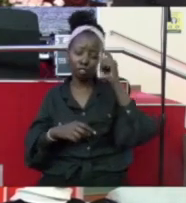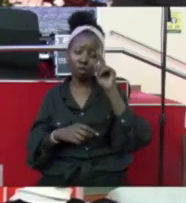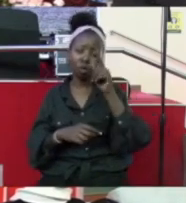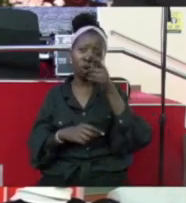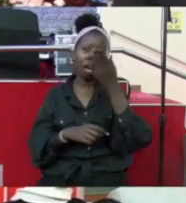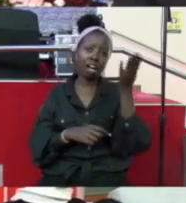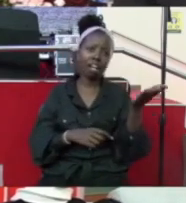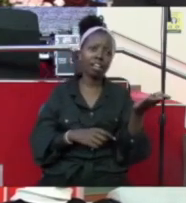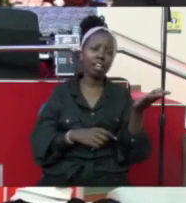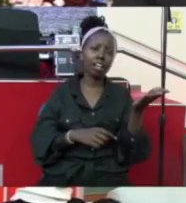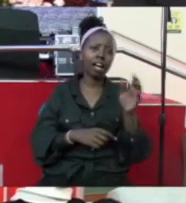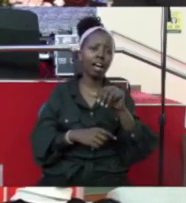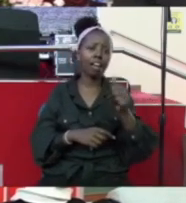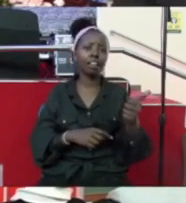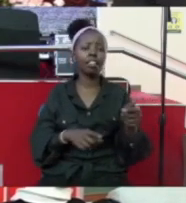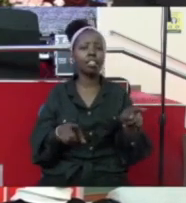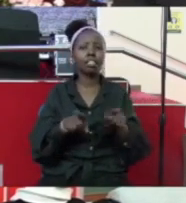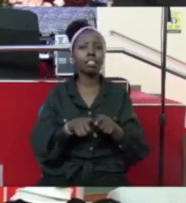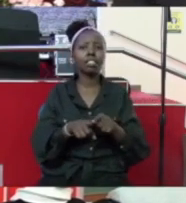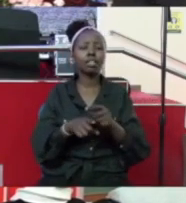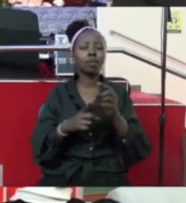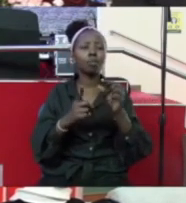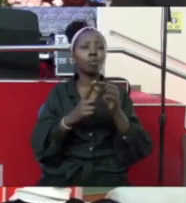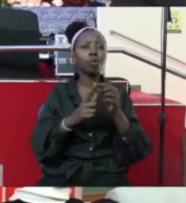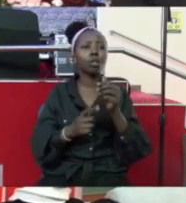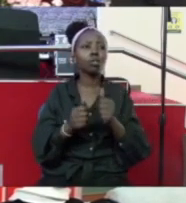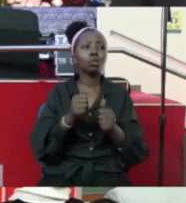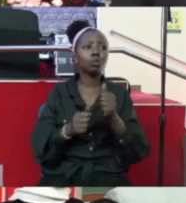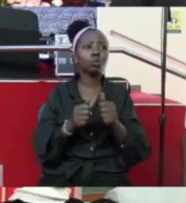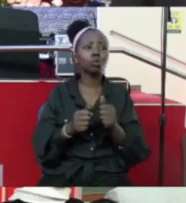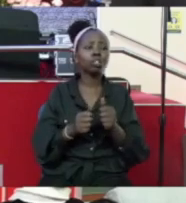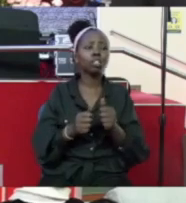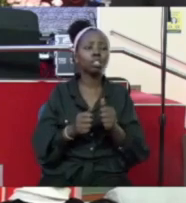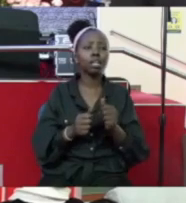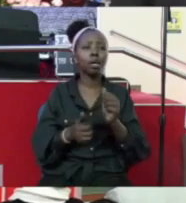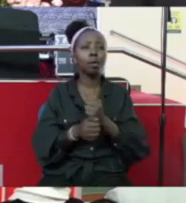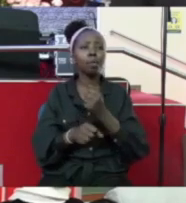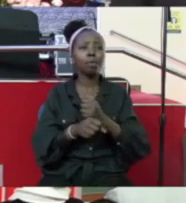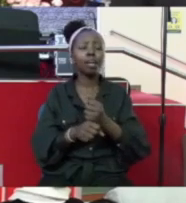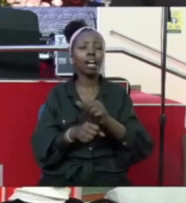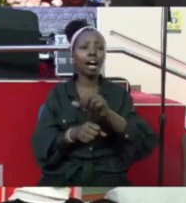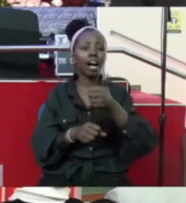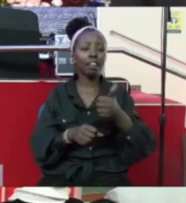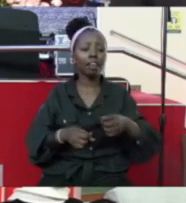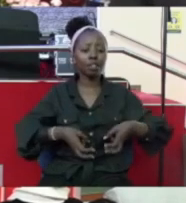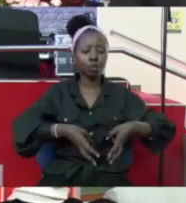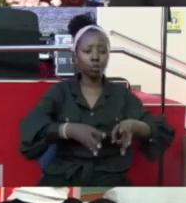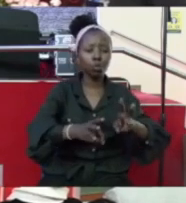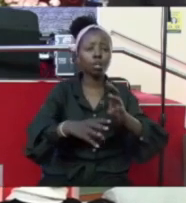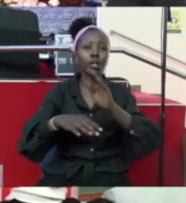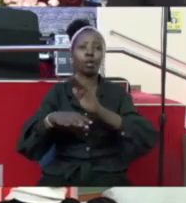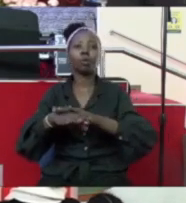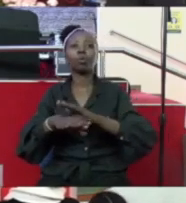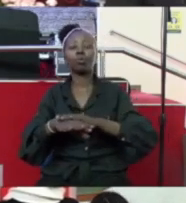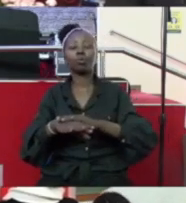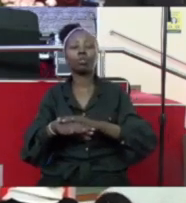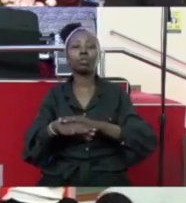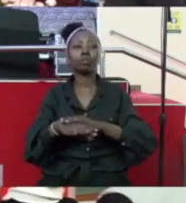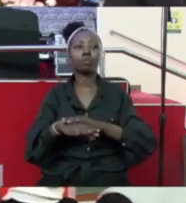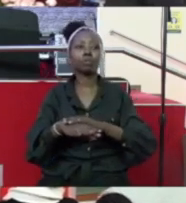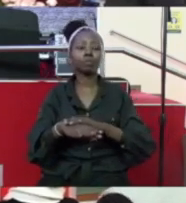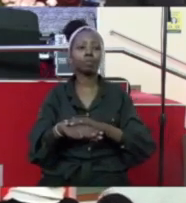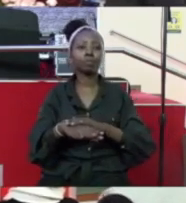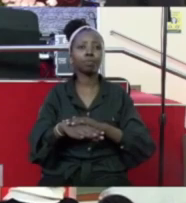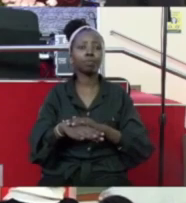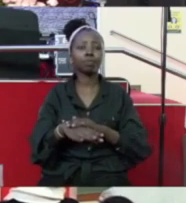maneno ya kurekebisha. These are some of the resources that can come to us and even through us. Ni mambo ambayo yanaweza kupitia kwetu